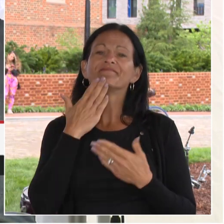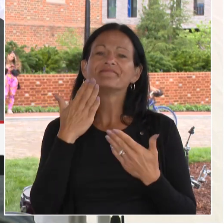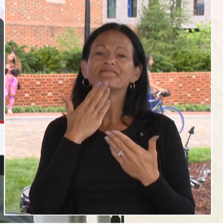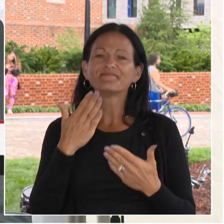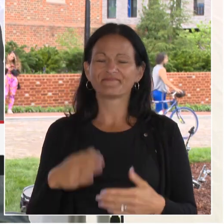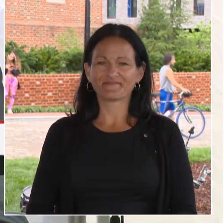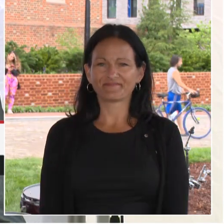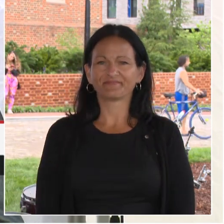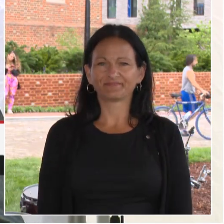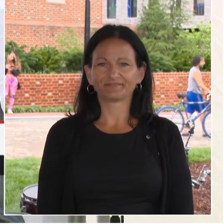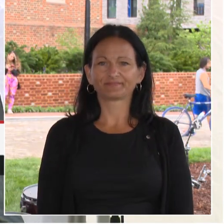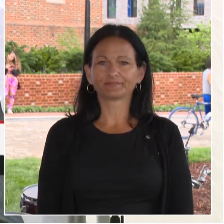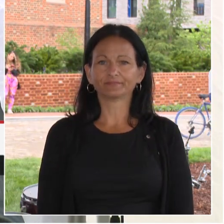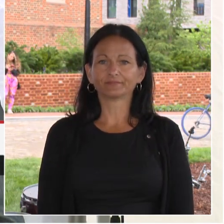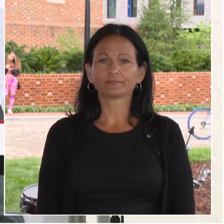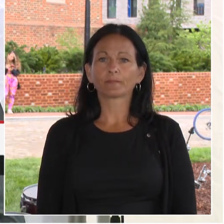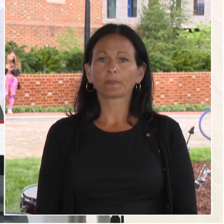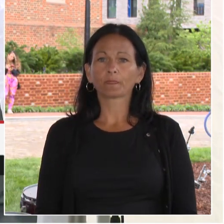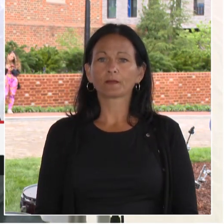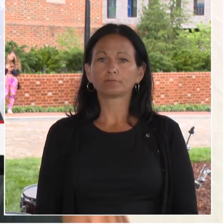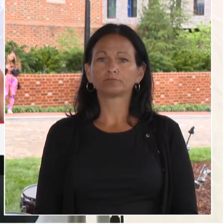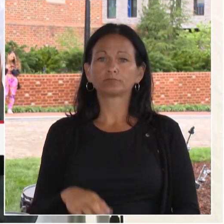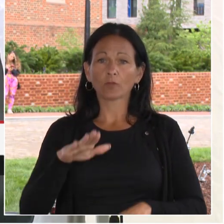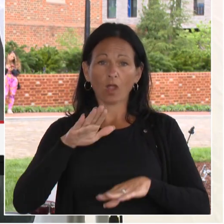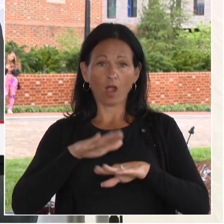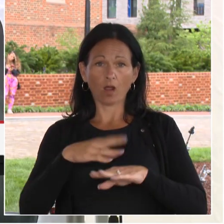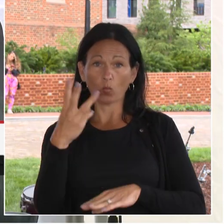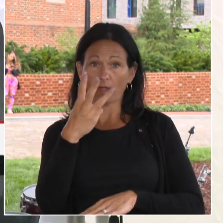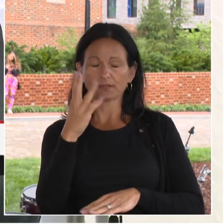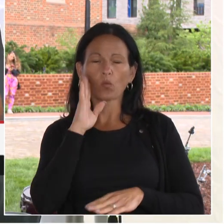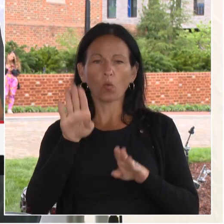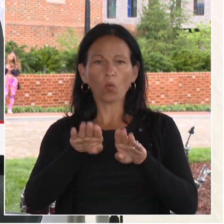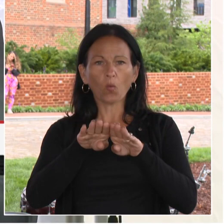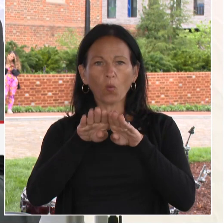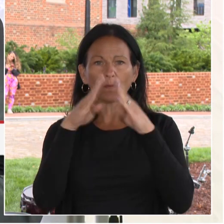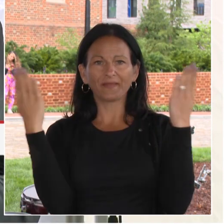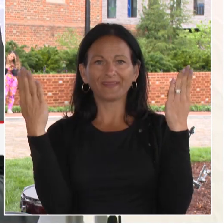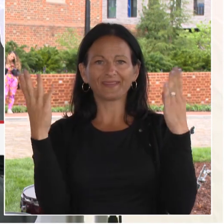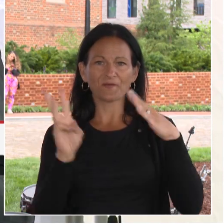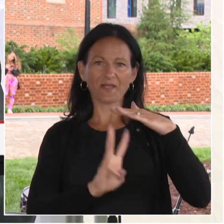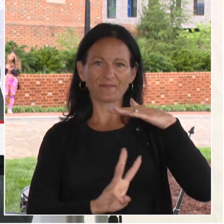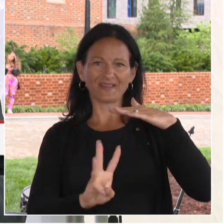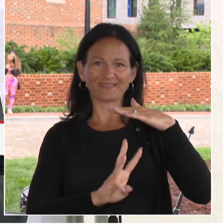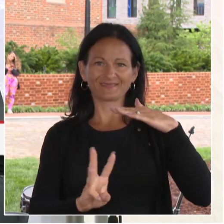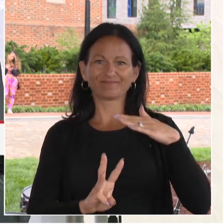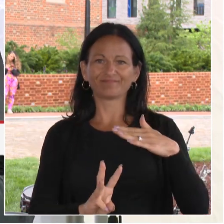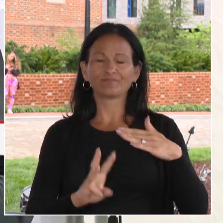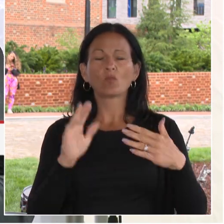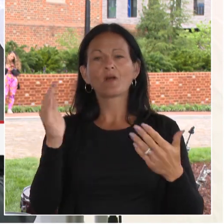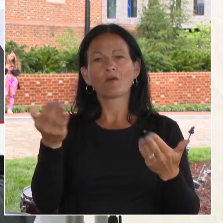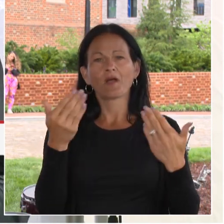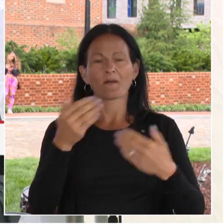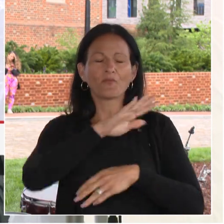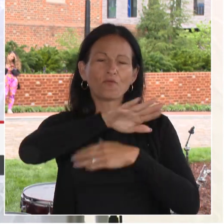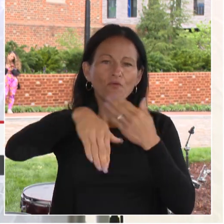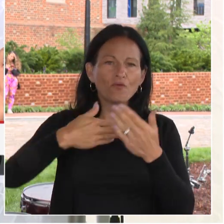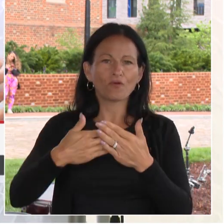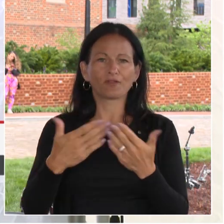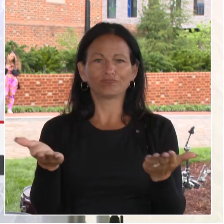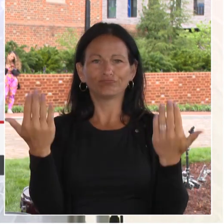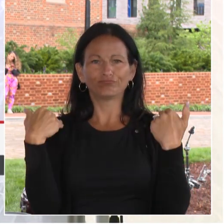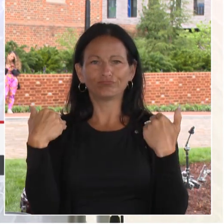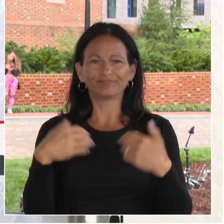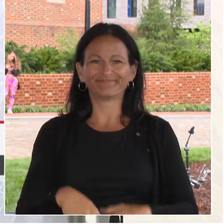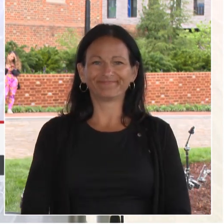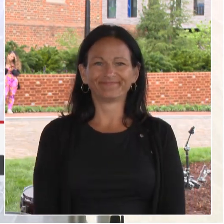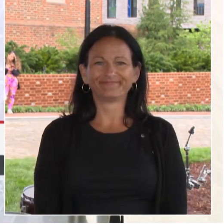we open. We welcome all of you, so hopefully we will see you in there, and we certainly thank you for being here today.